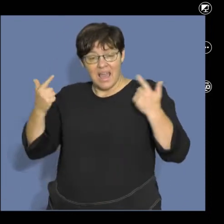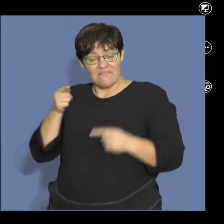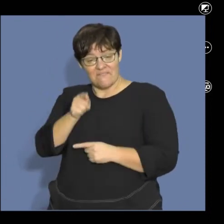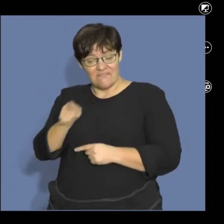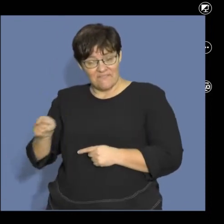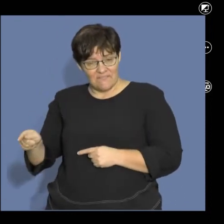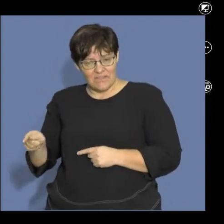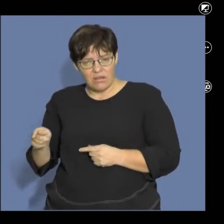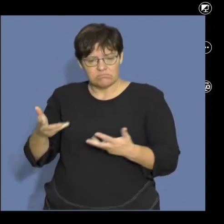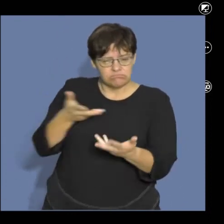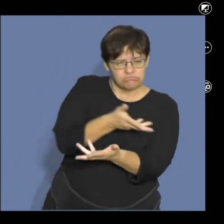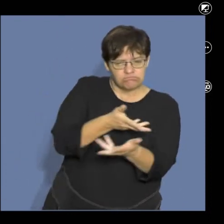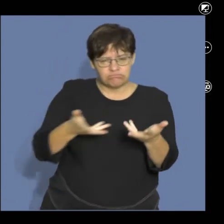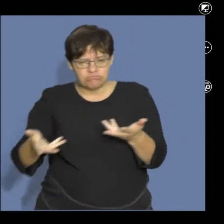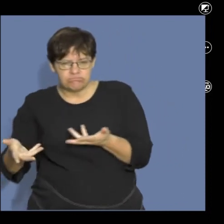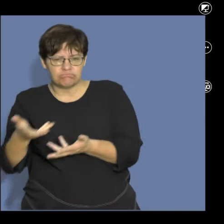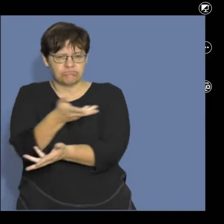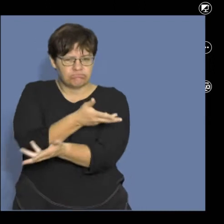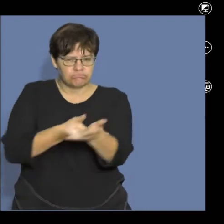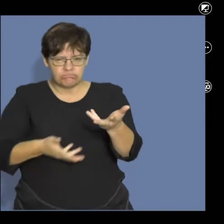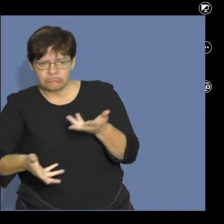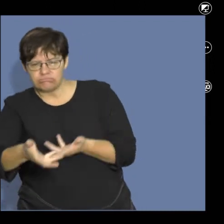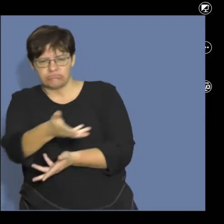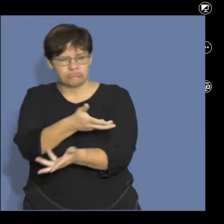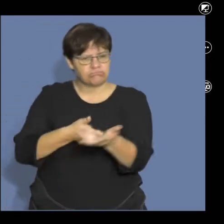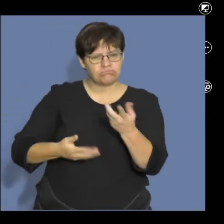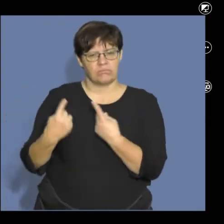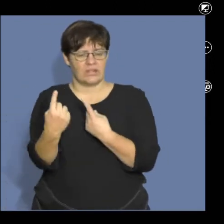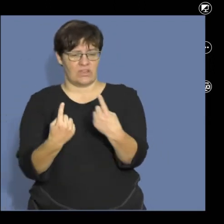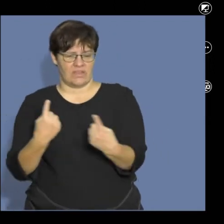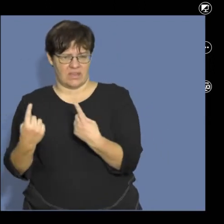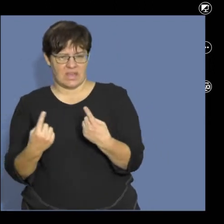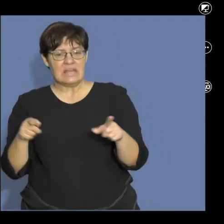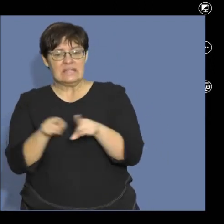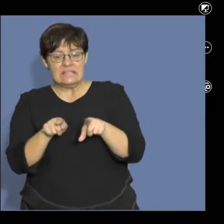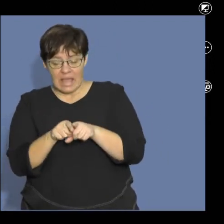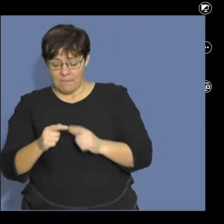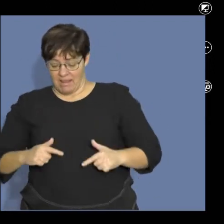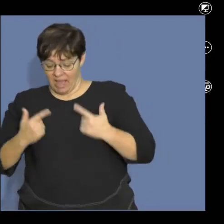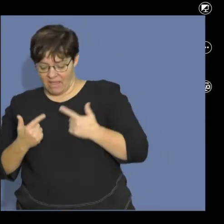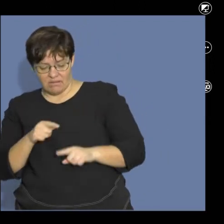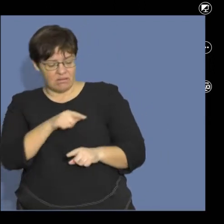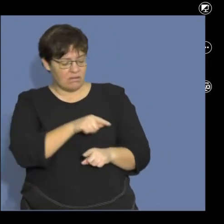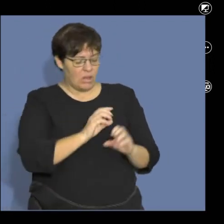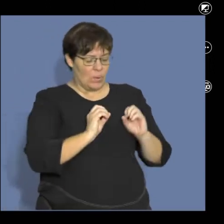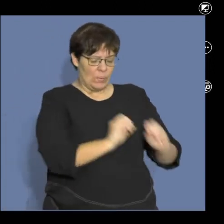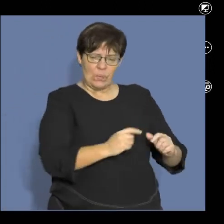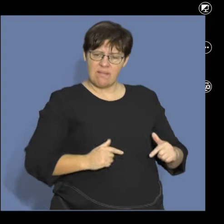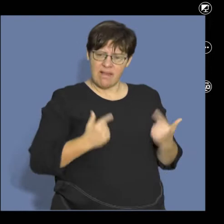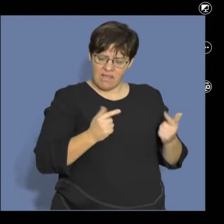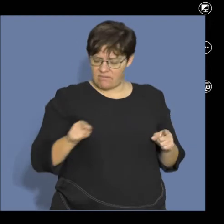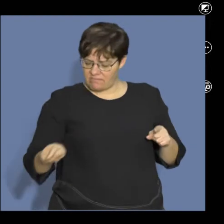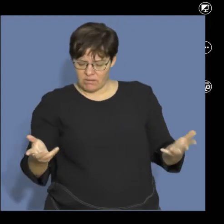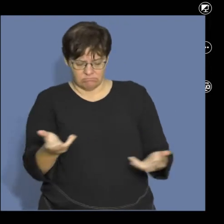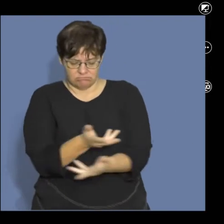things interact with each other, as well as with non-living things in the